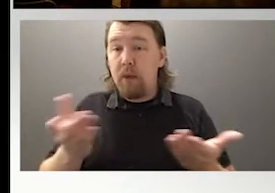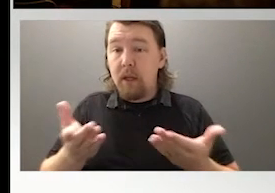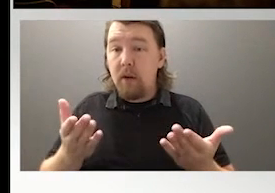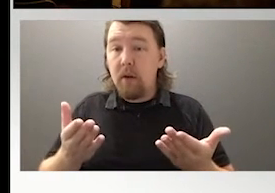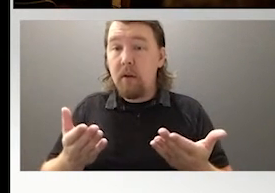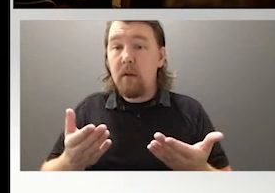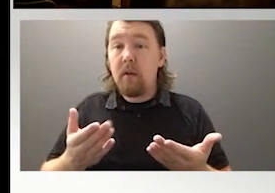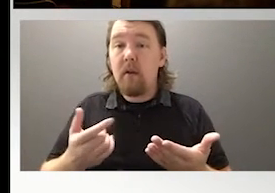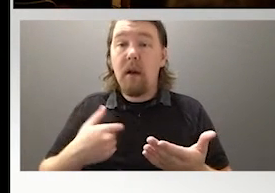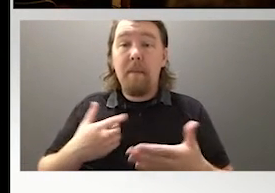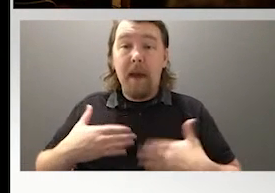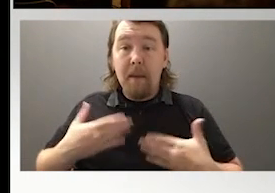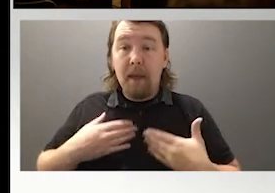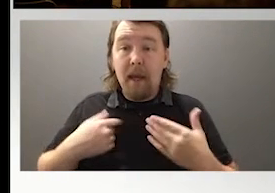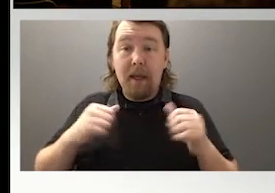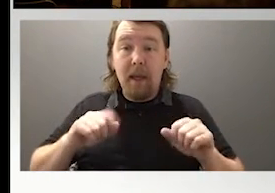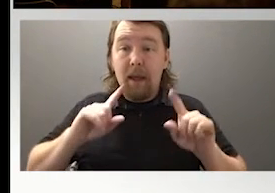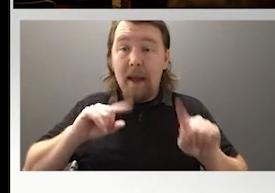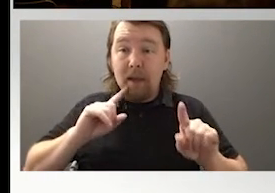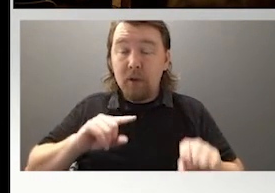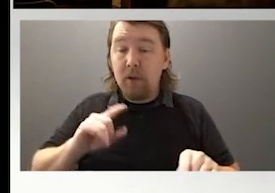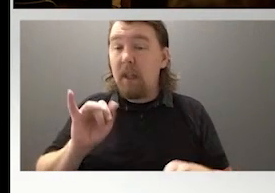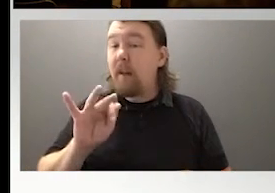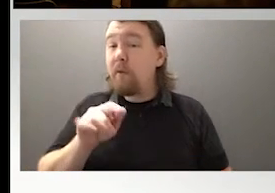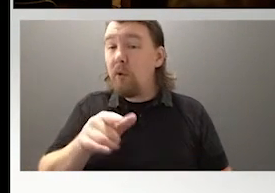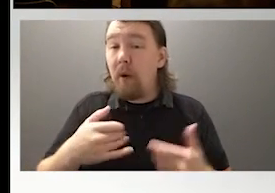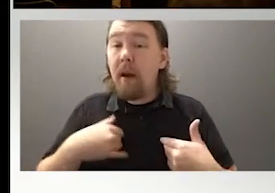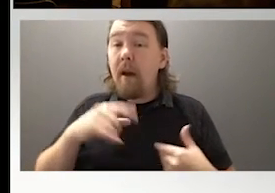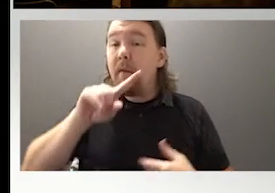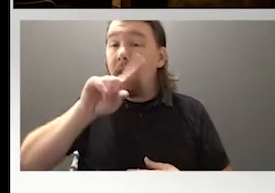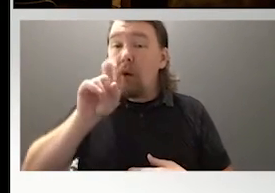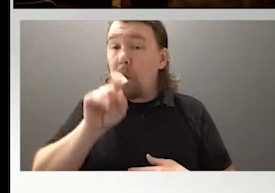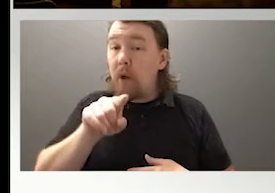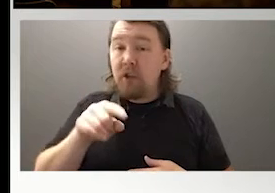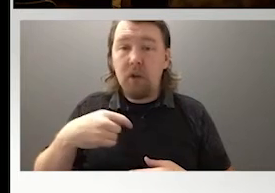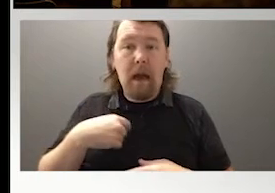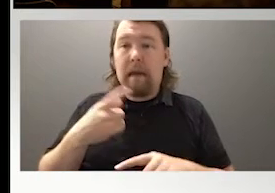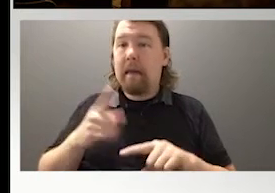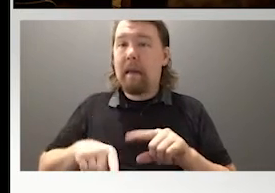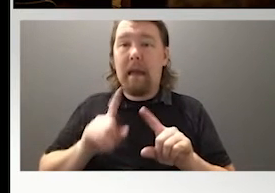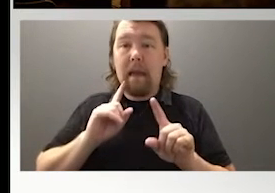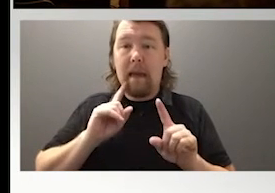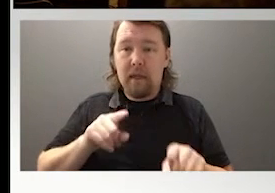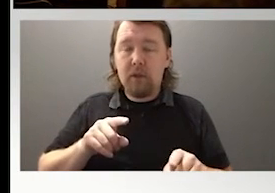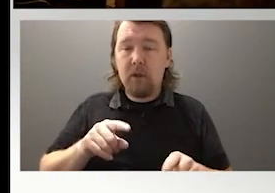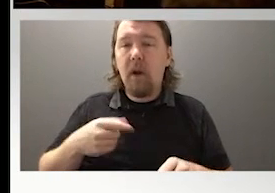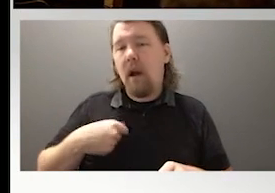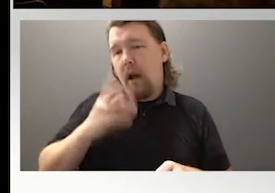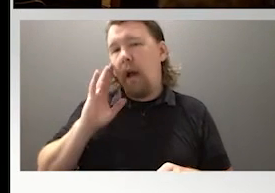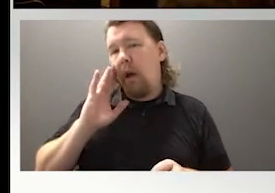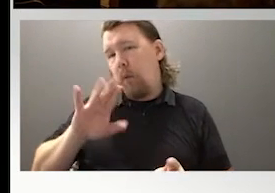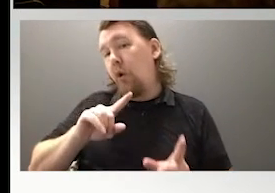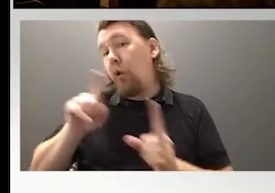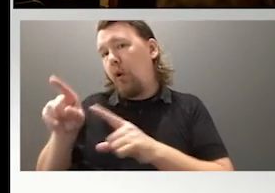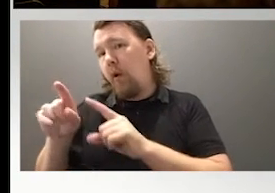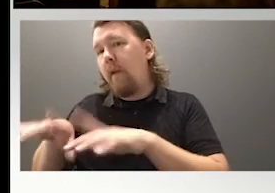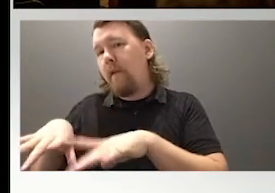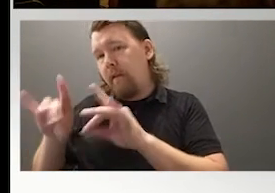any questions you may have. And questions that I'm not able to answer, of course, I'll take home with me and I'll find answers for you.